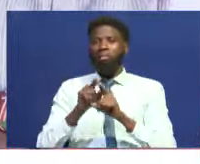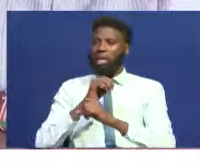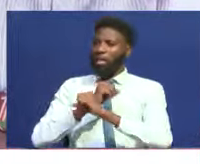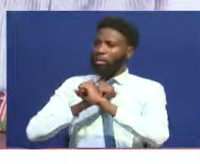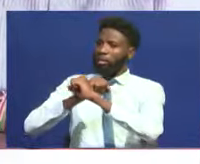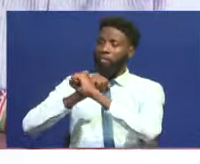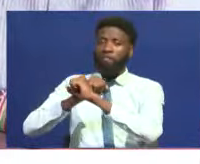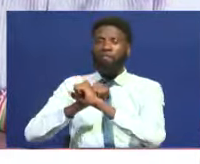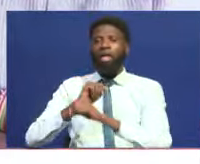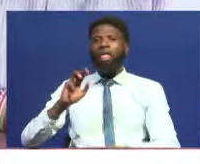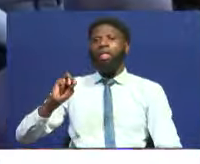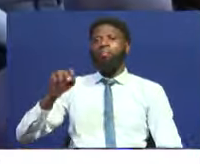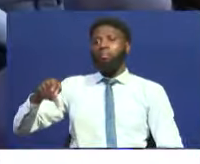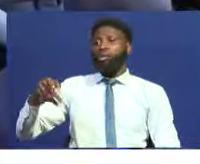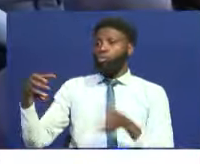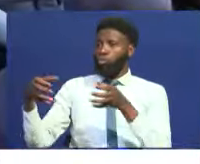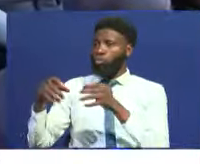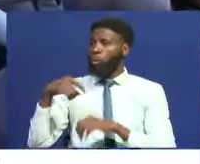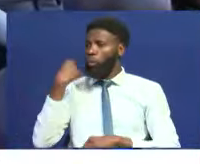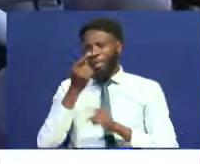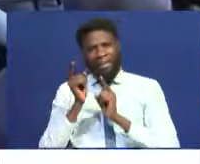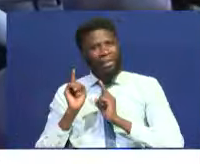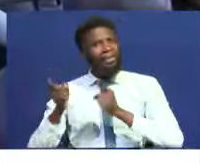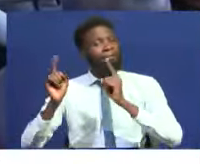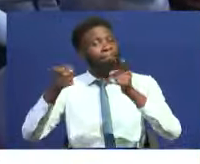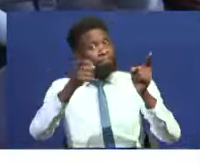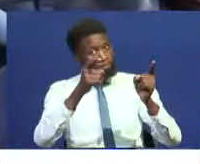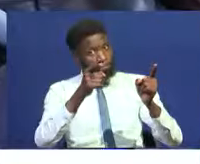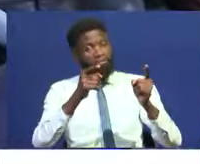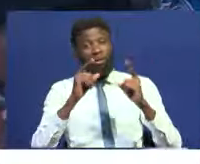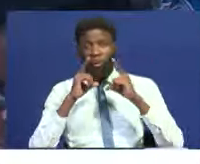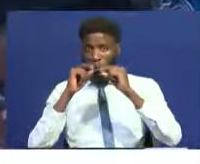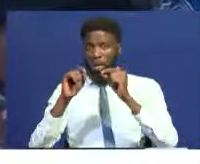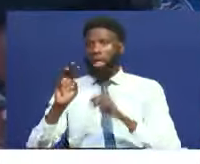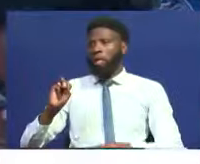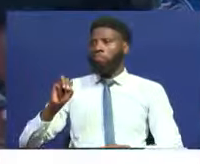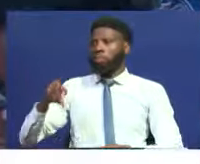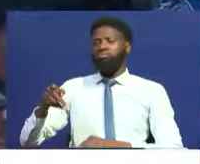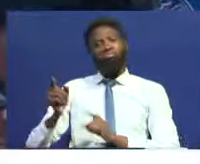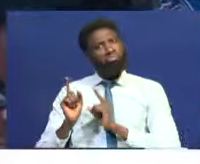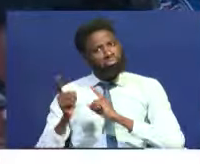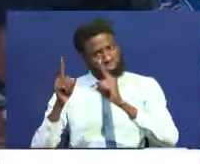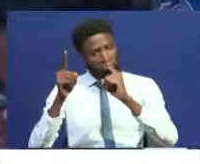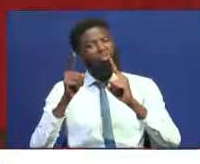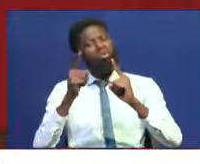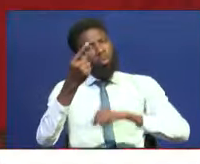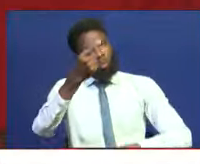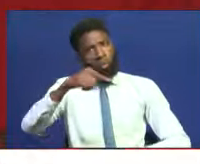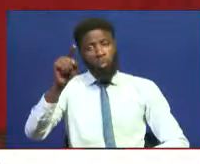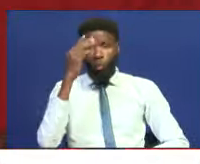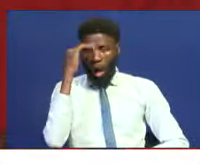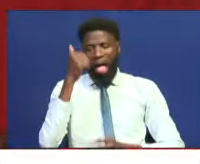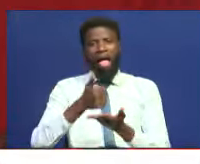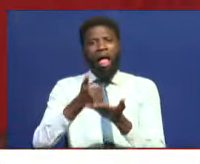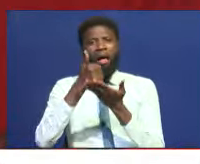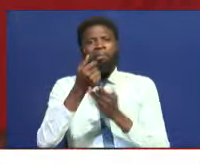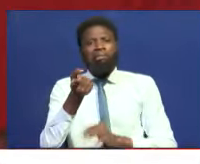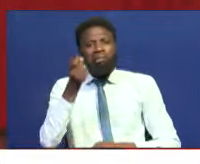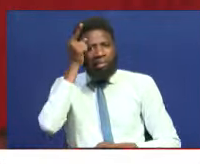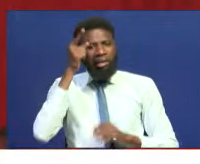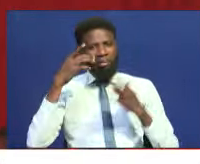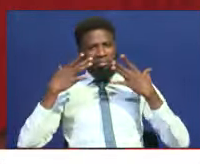their constituencies, saying it was the only way to understand people's needs for legislative purposes. I want to encourage